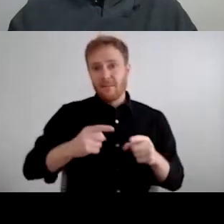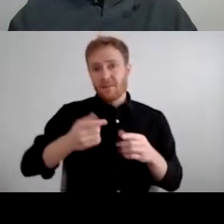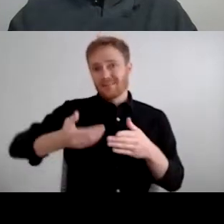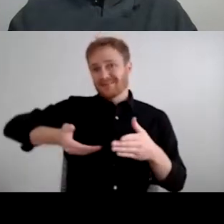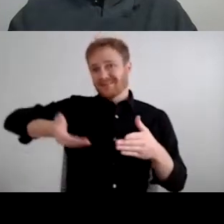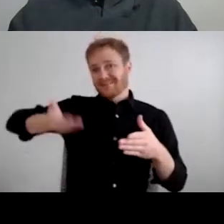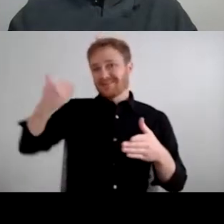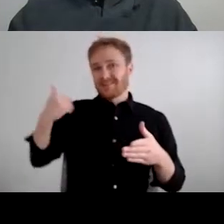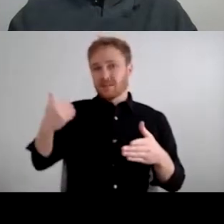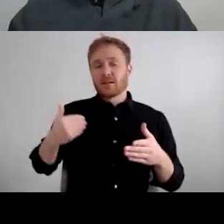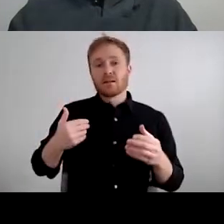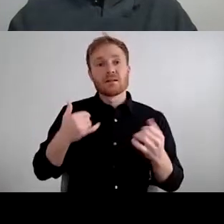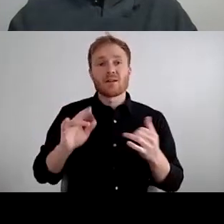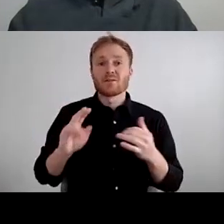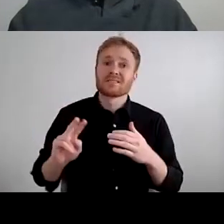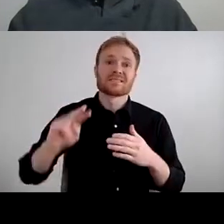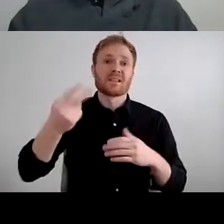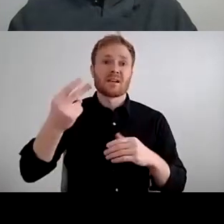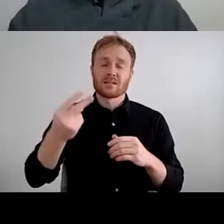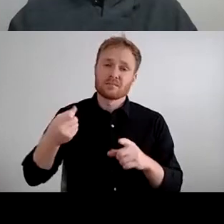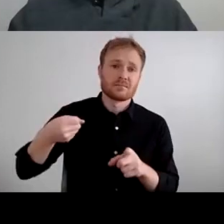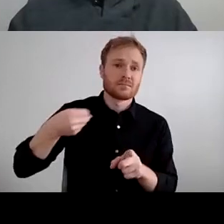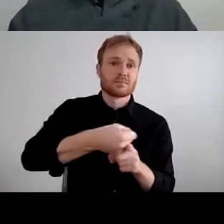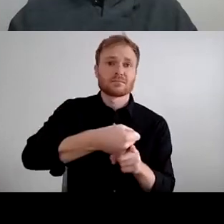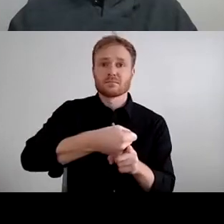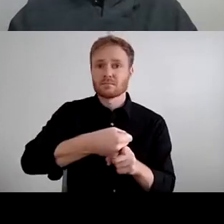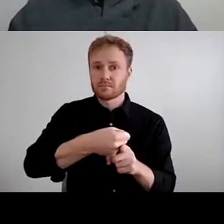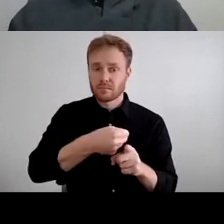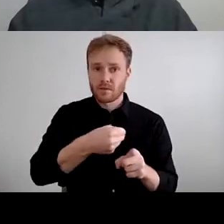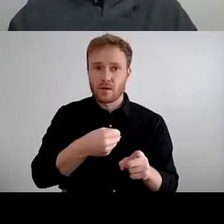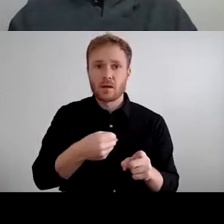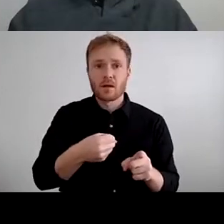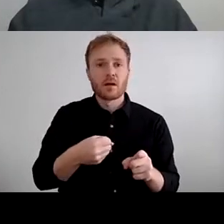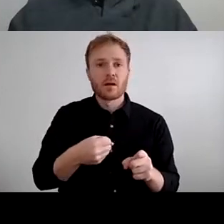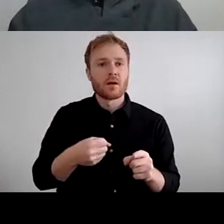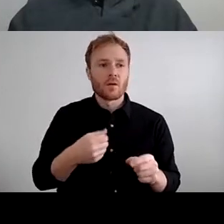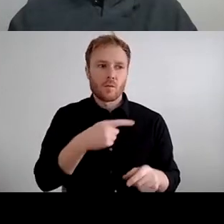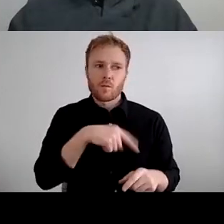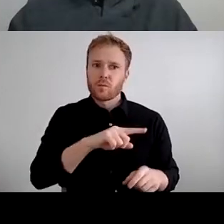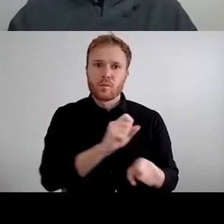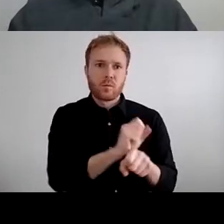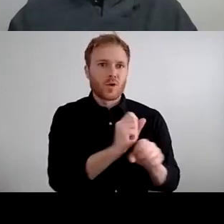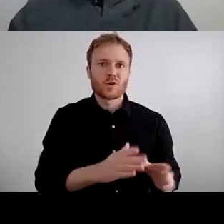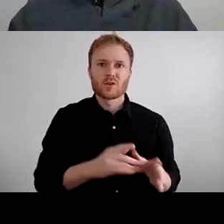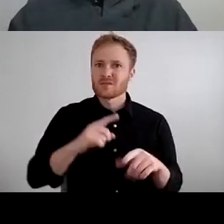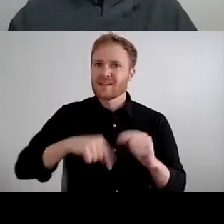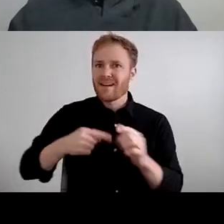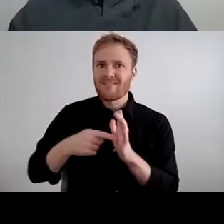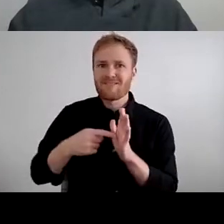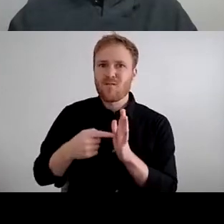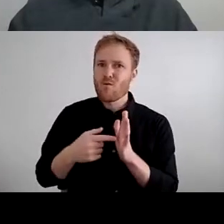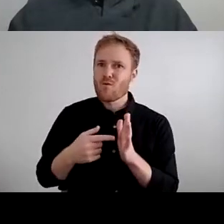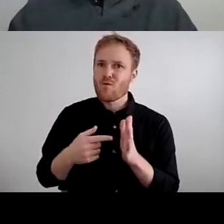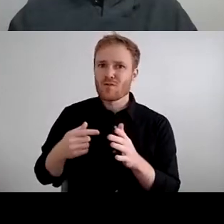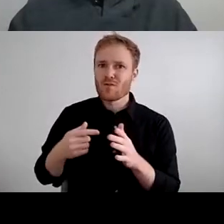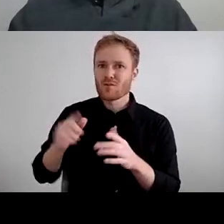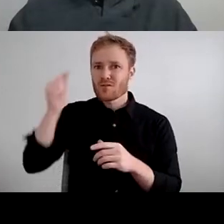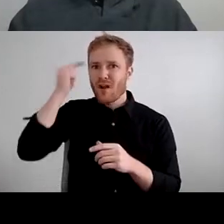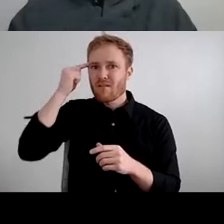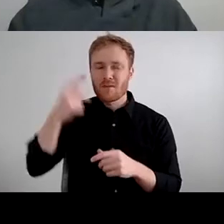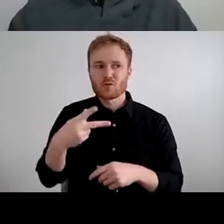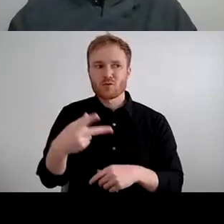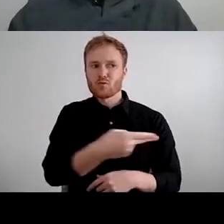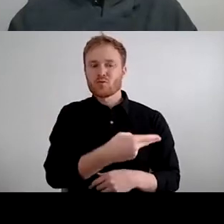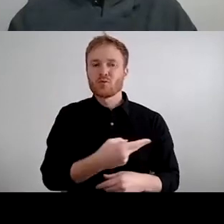deadly pandemic, and workers on the front line cannot afford government to cut them short. Our members are constantly at risk of being